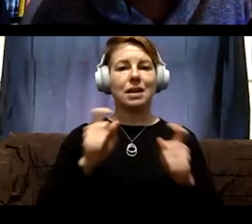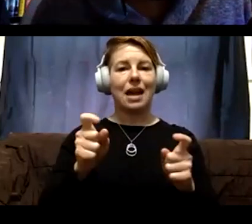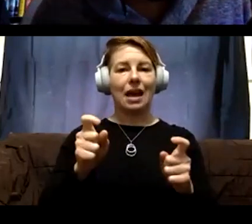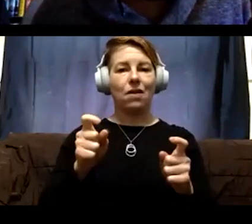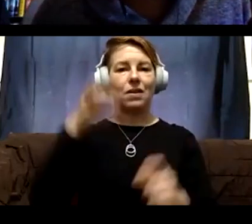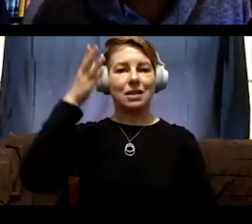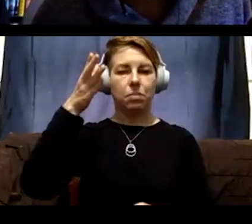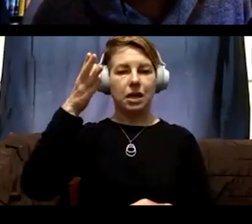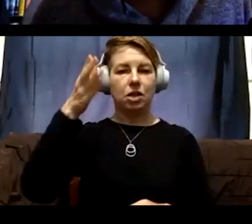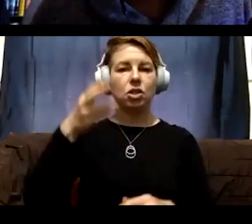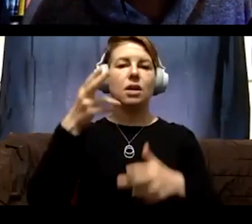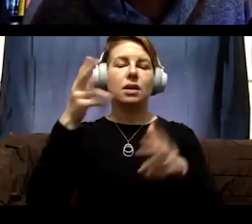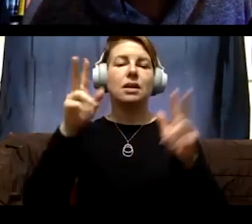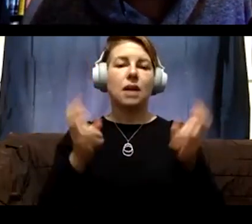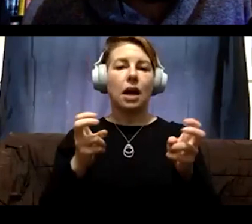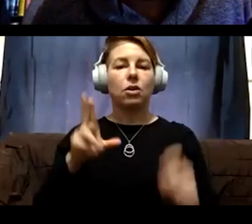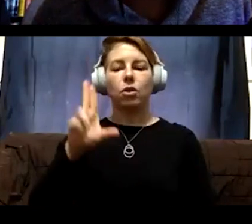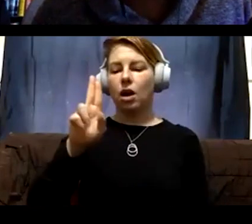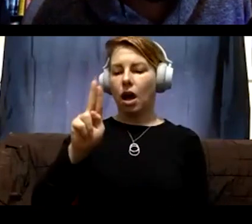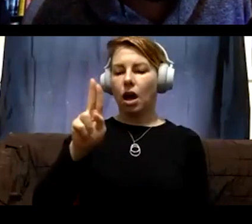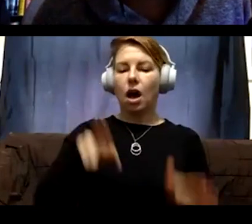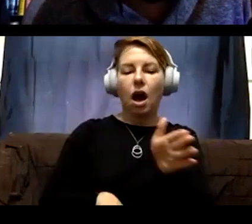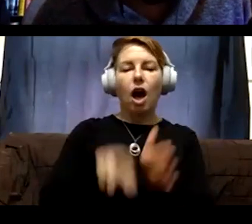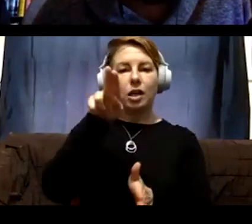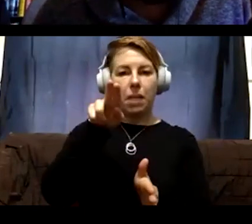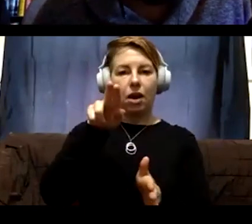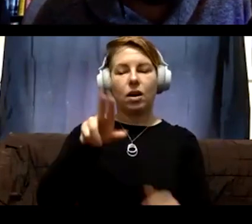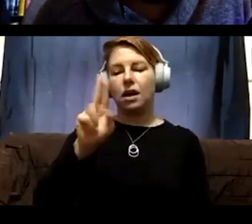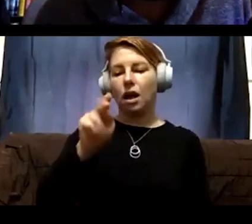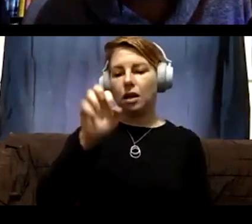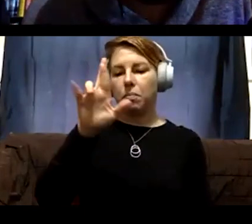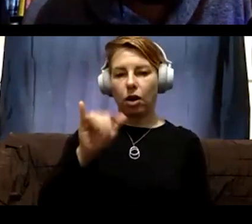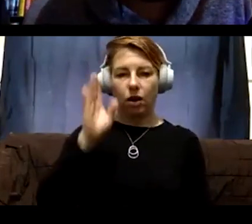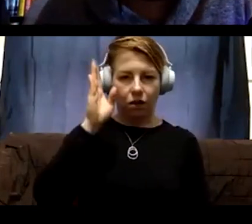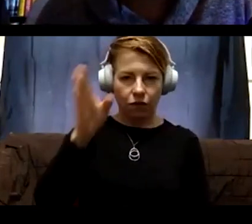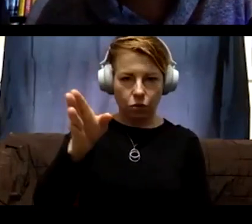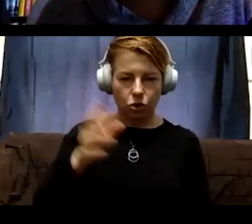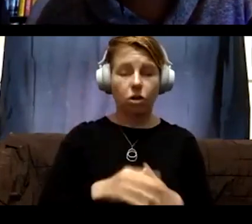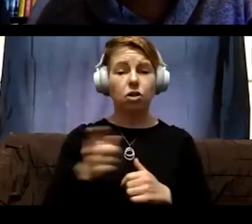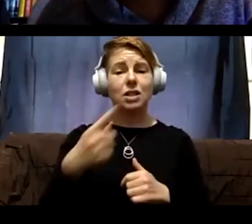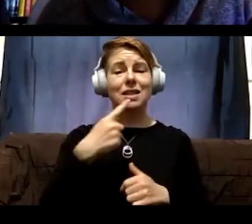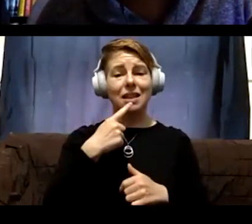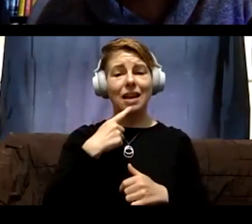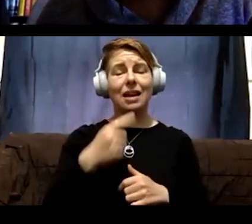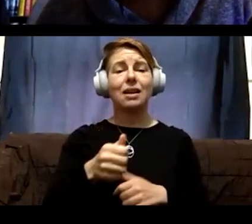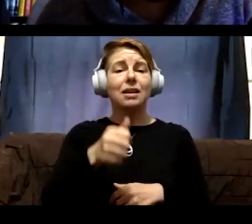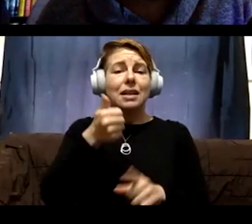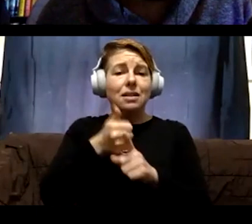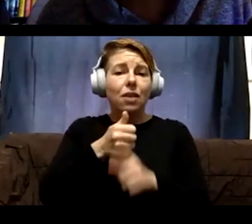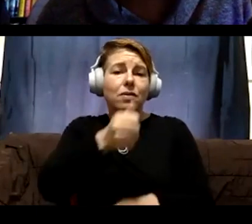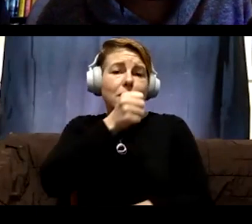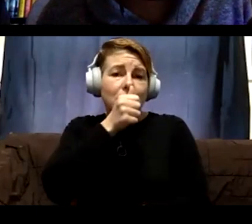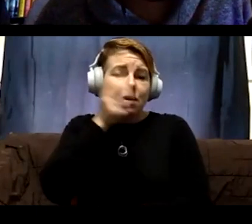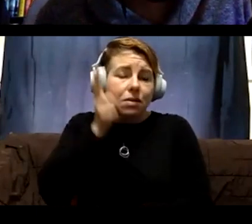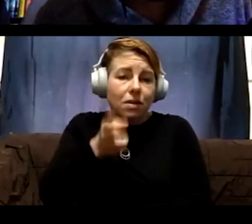In it, she says, "The convention defines secret history as tales which uncover an alternative history